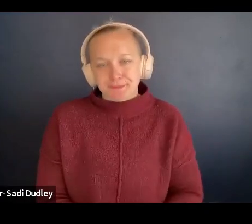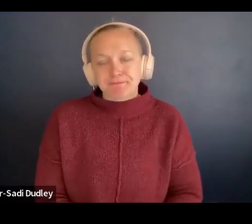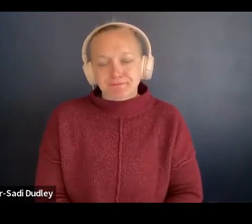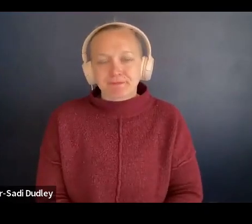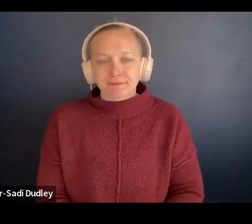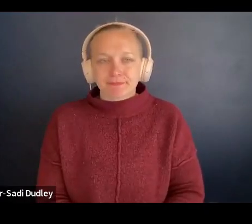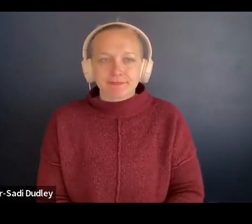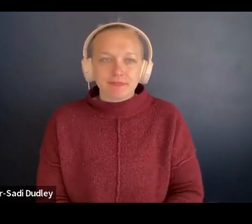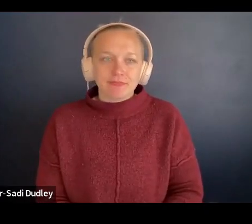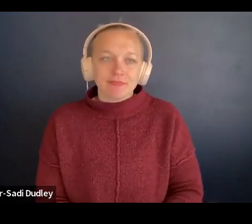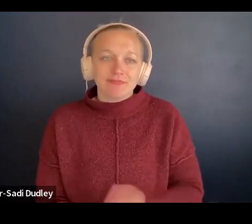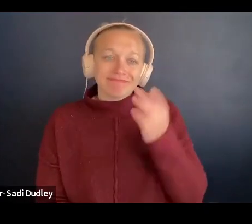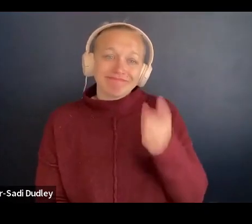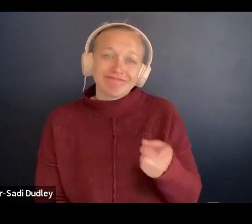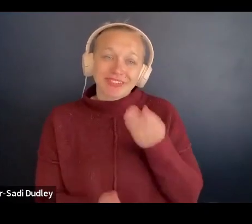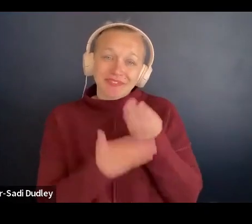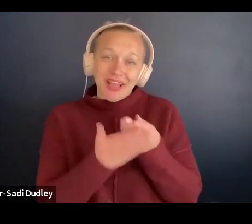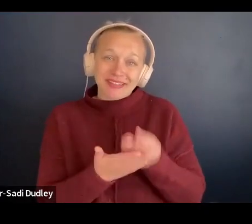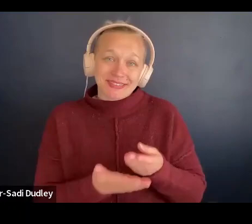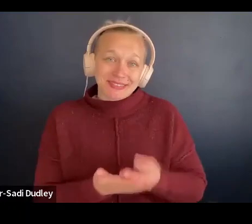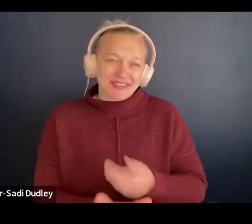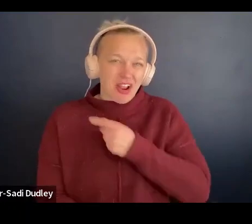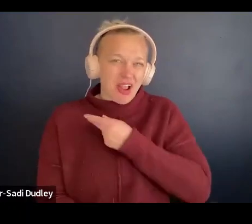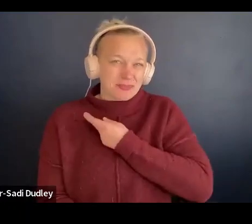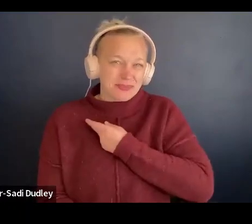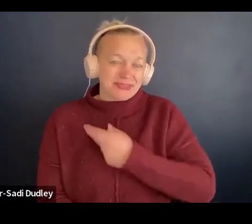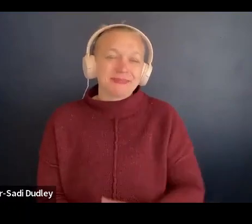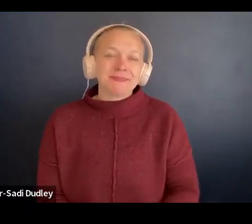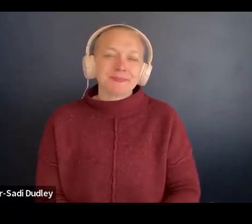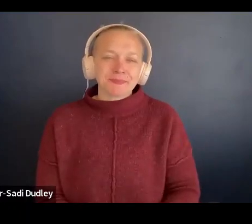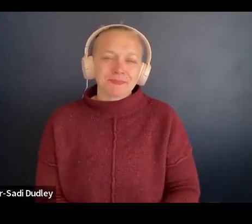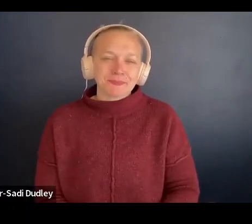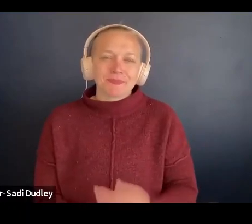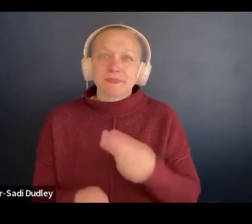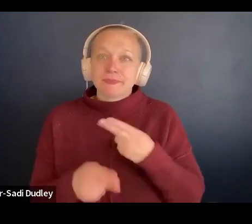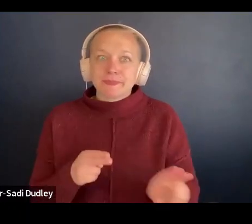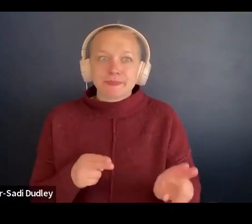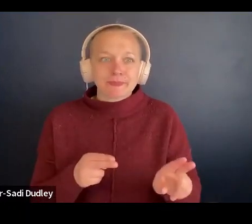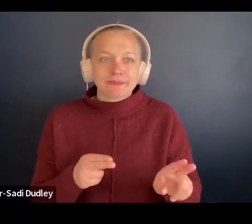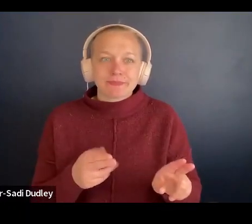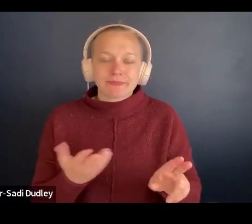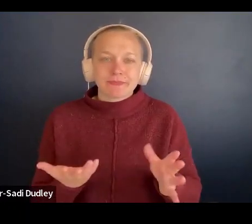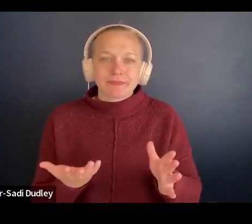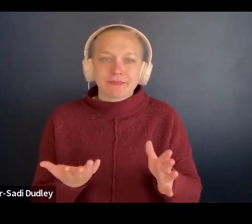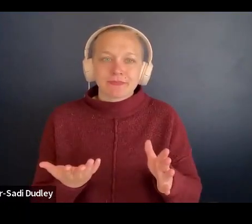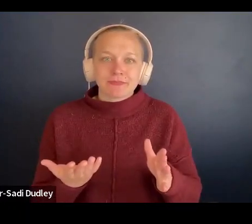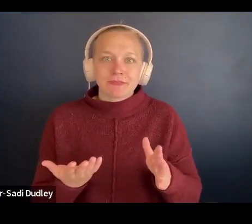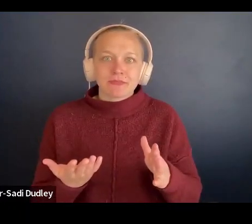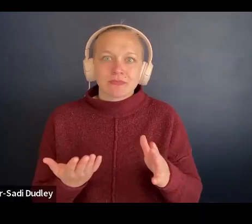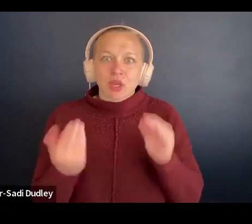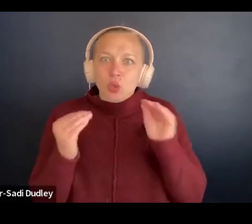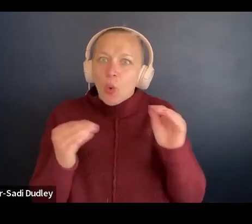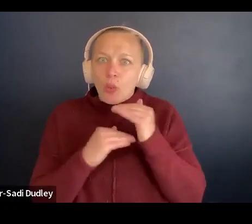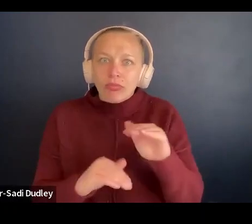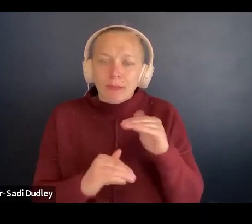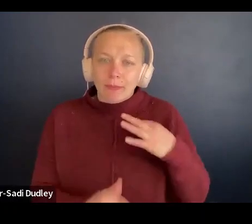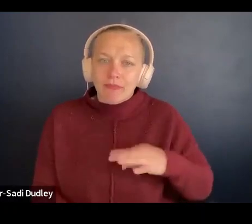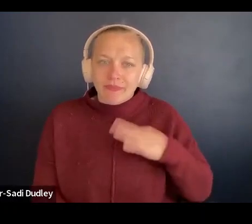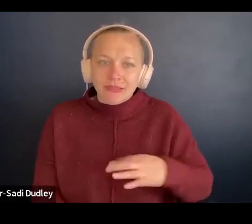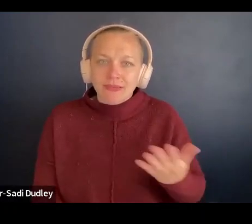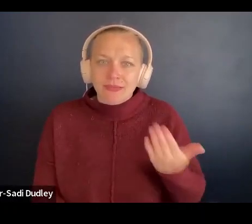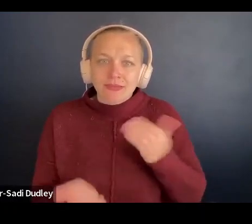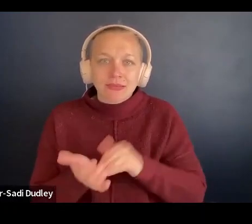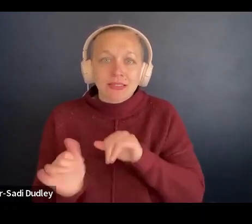slide. Hospice facts. So just real quick, unlimited benefit to those who are eligible. So just like with